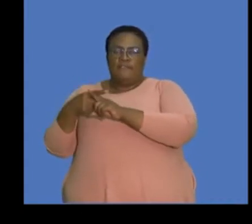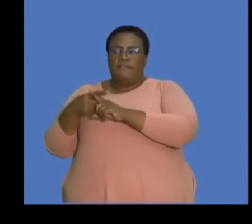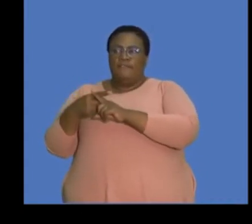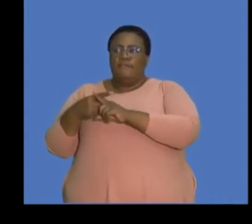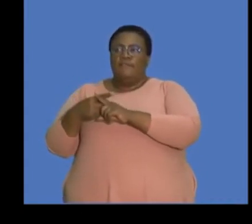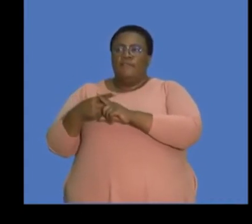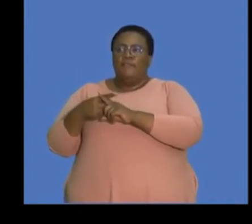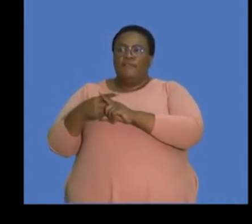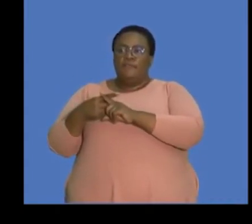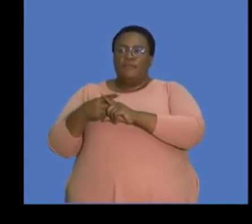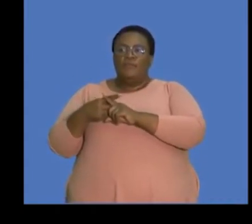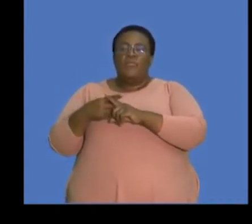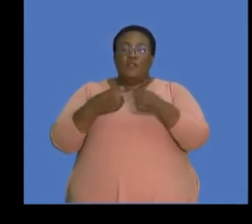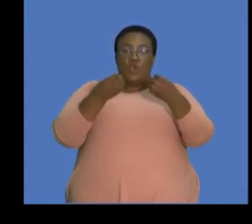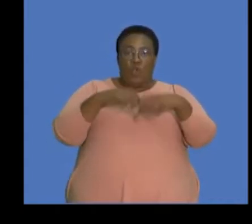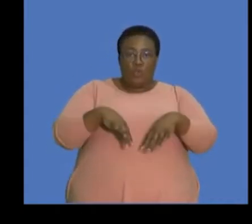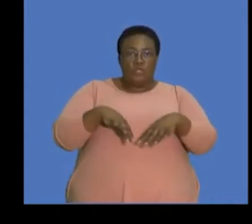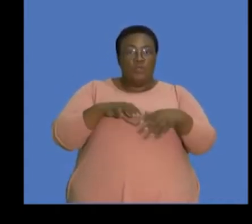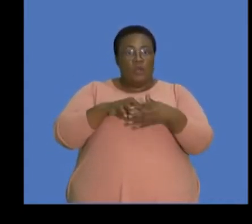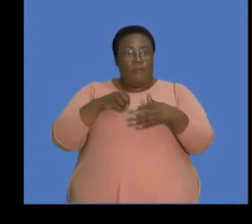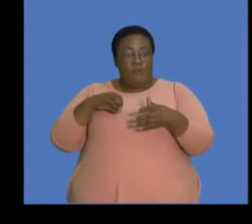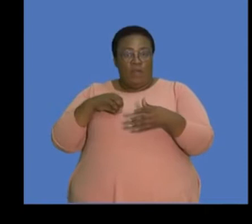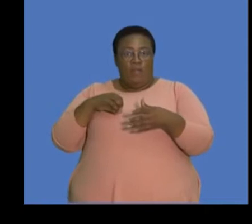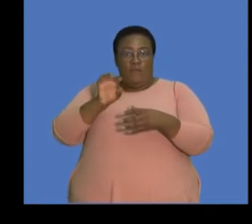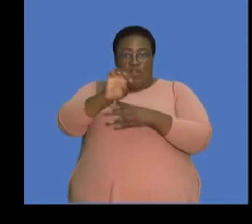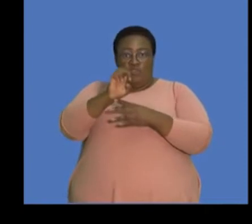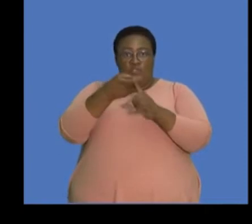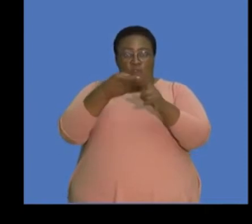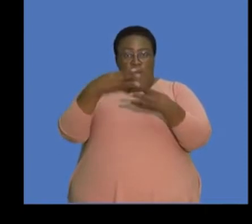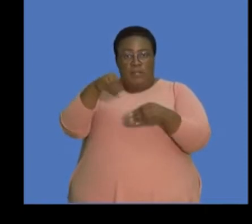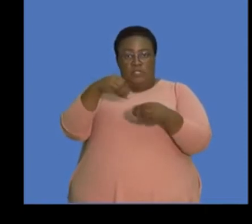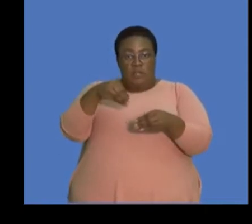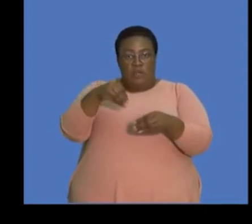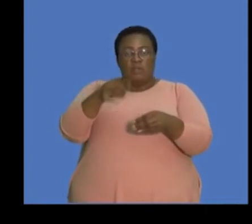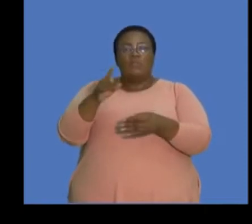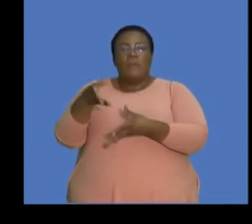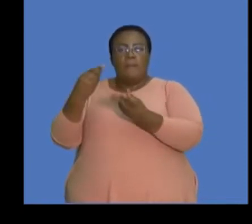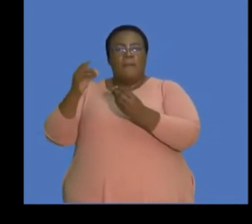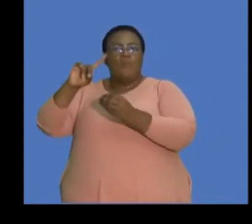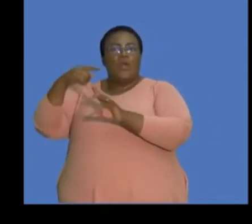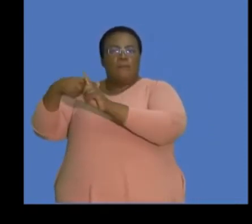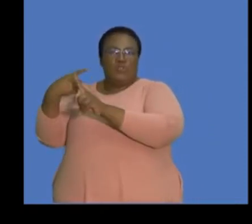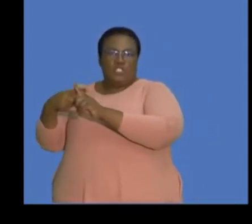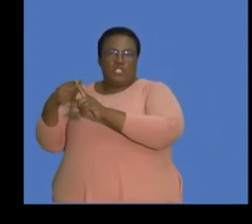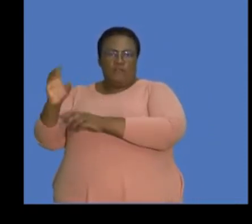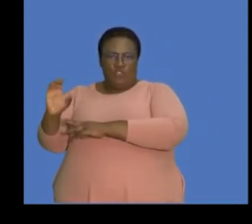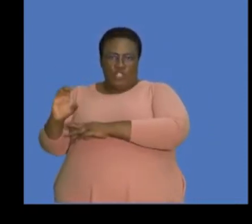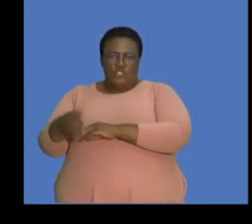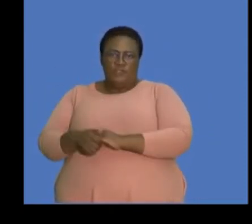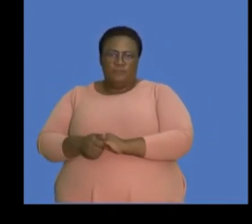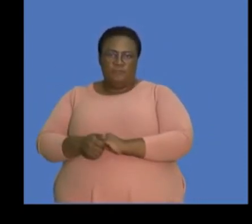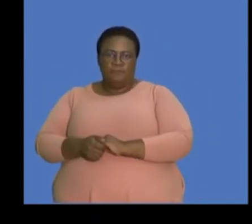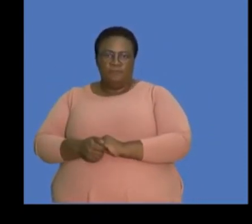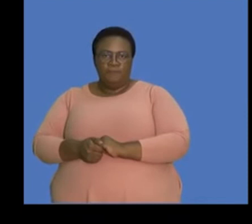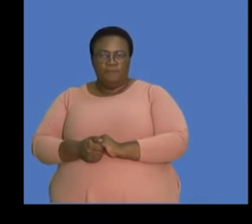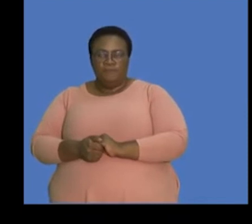removal of electrons from a material results in a positive charge. Okay, results in a